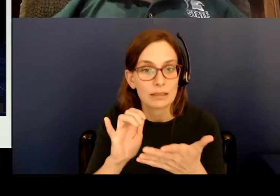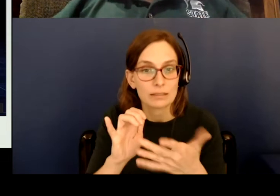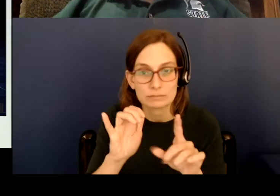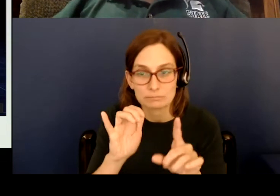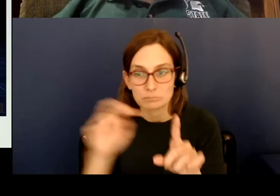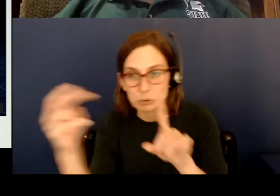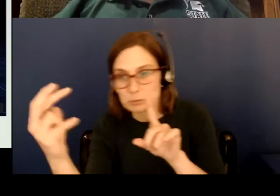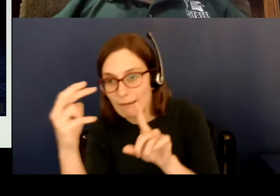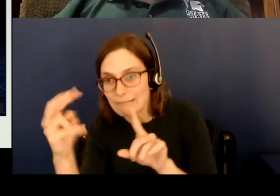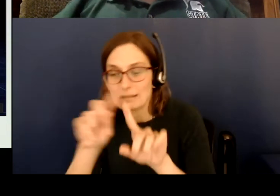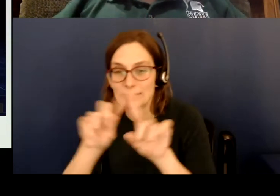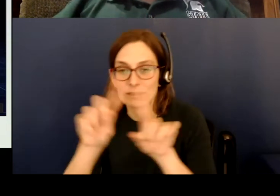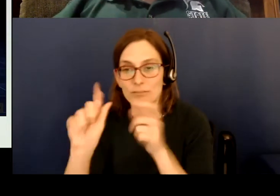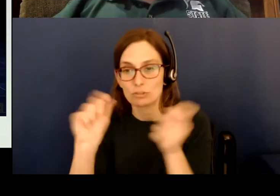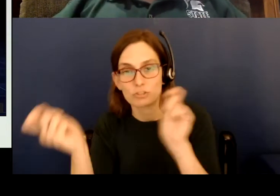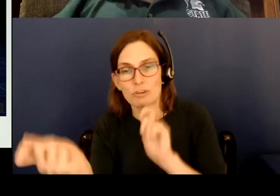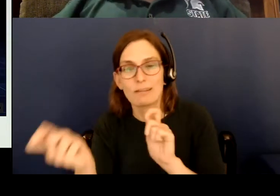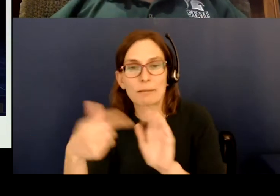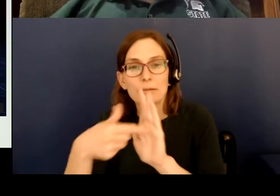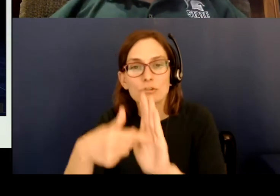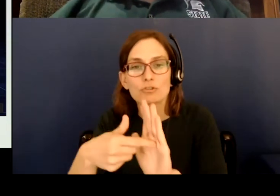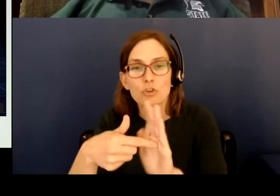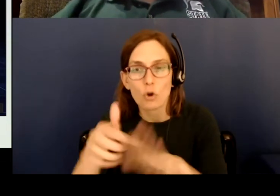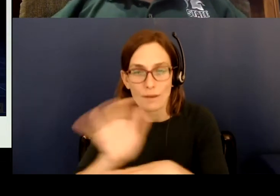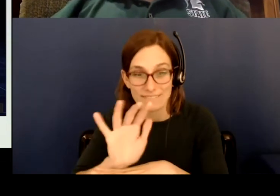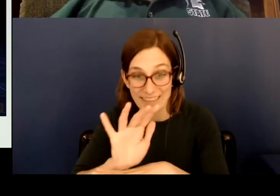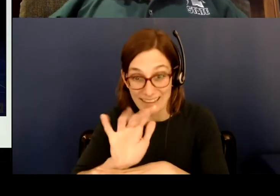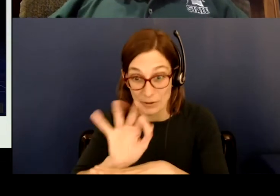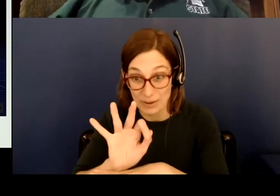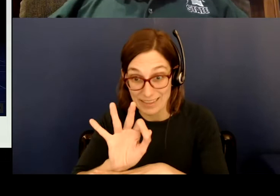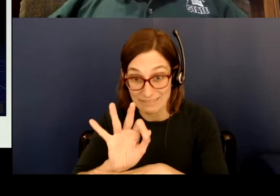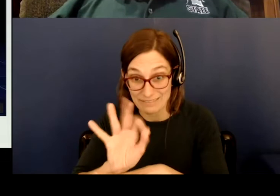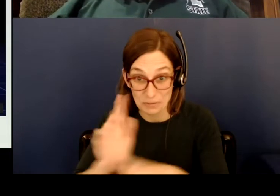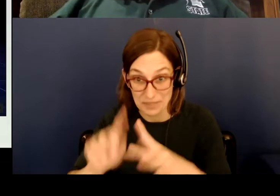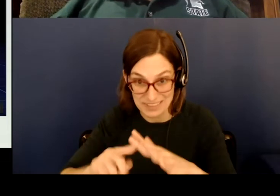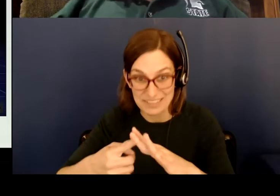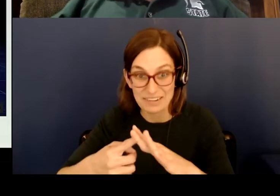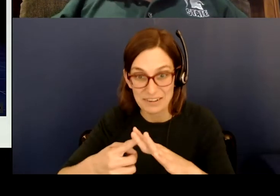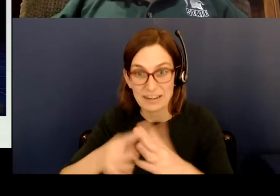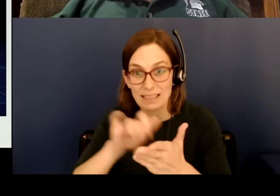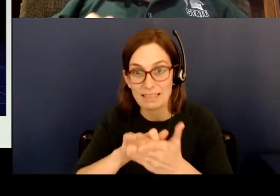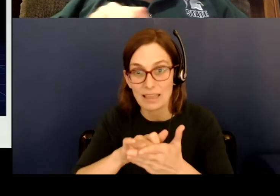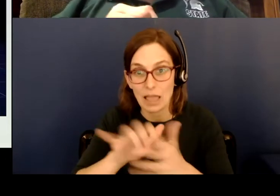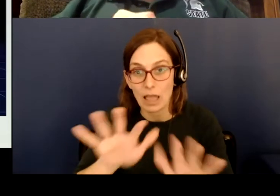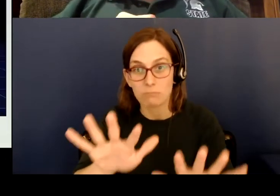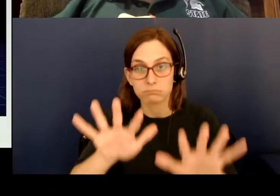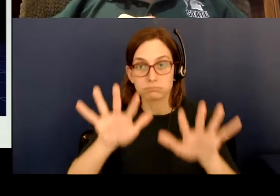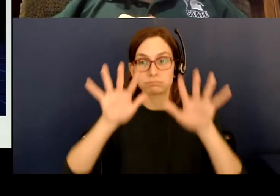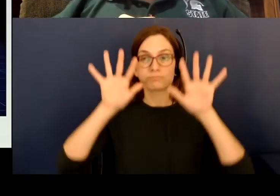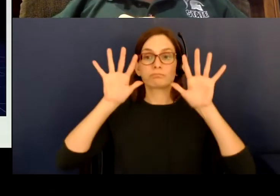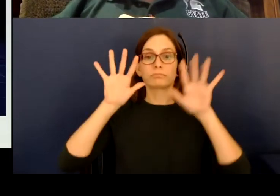that, our perspective? I'll show you this video, if I can get it started, which pulls the sun away